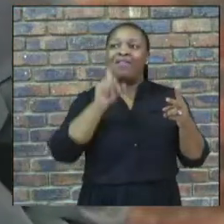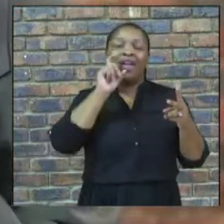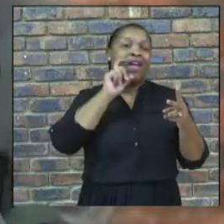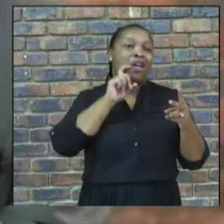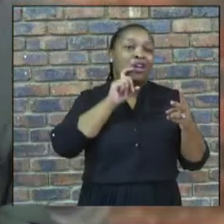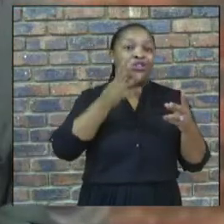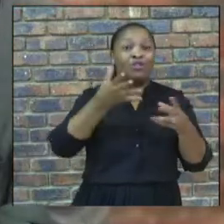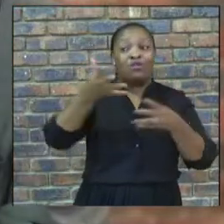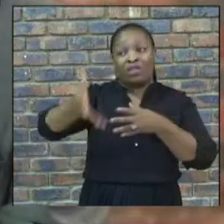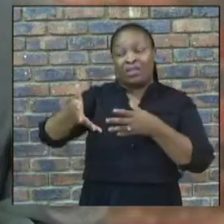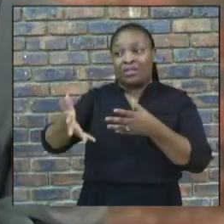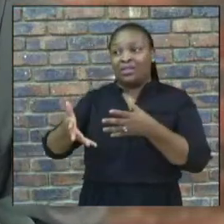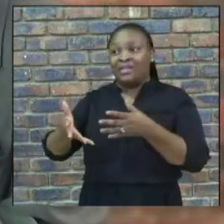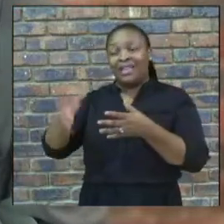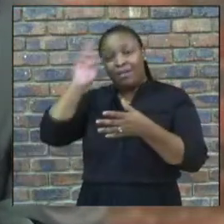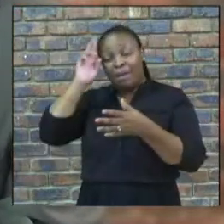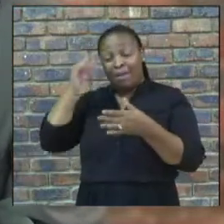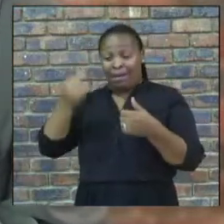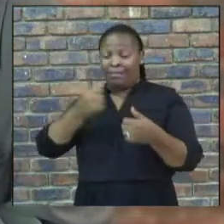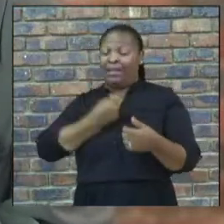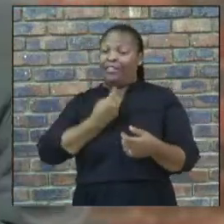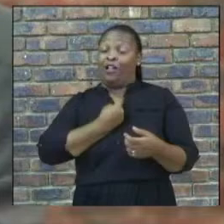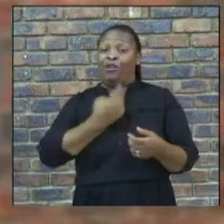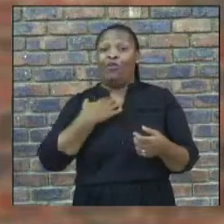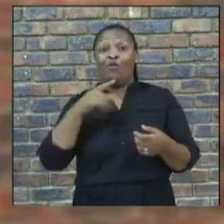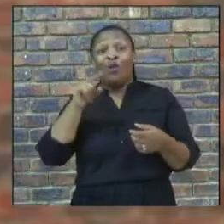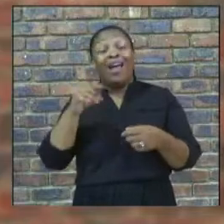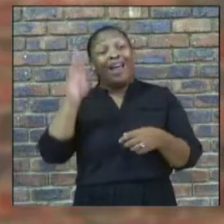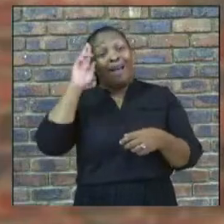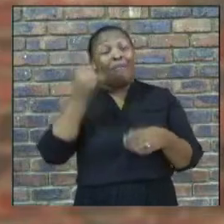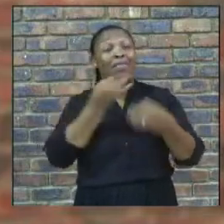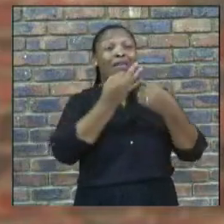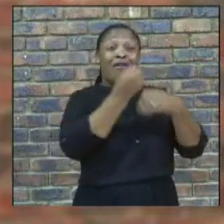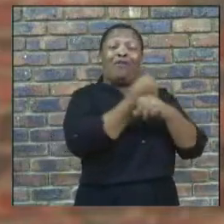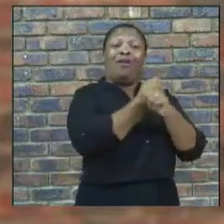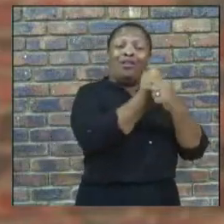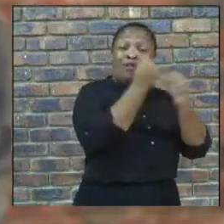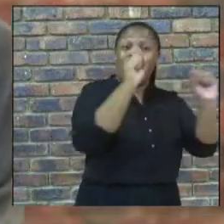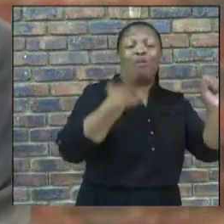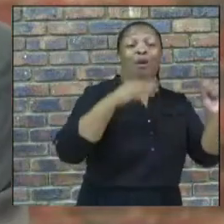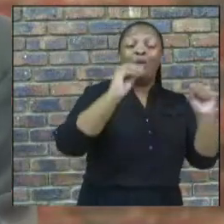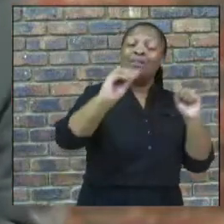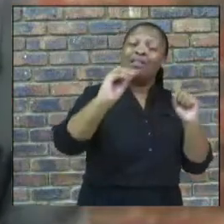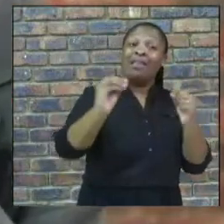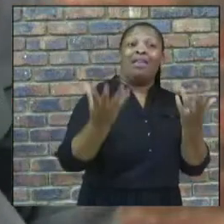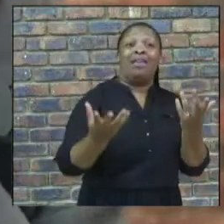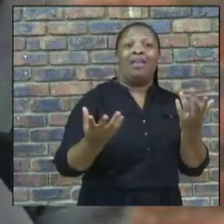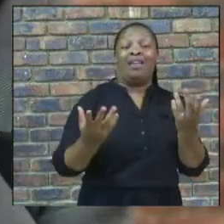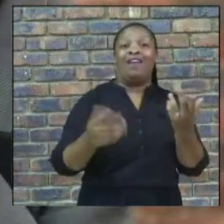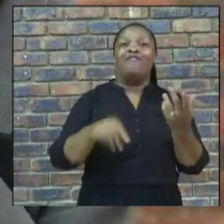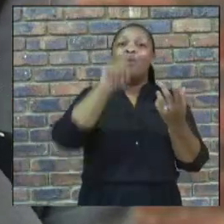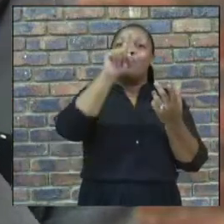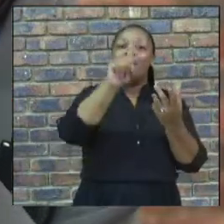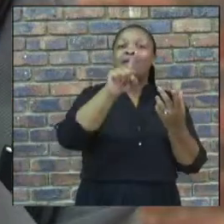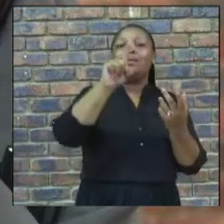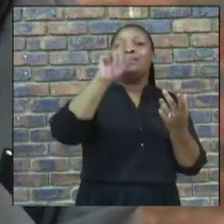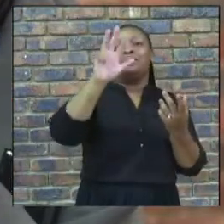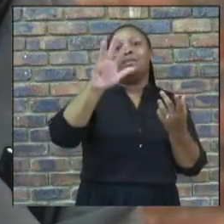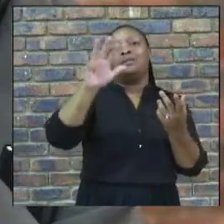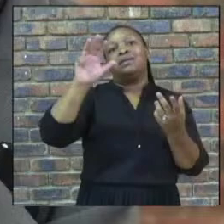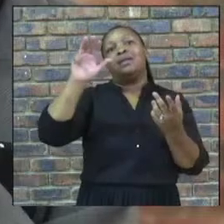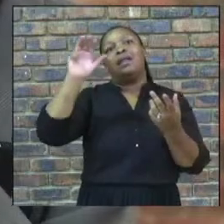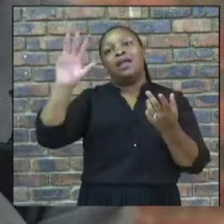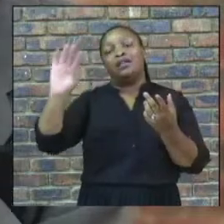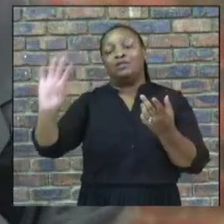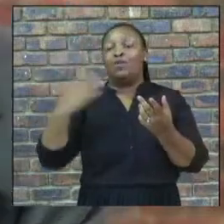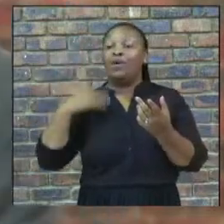this country, including myself. You have got the age that entered during 94 in the politics of